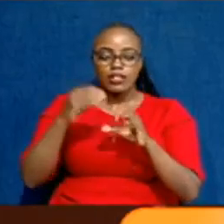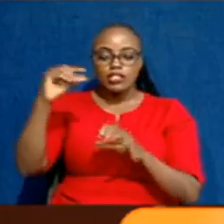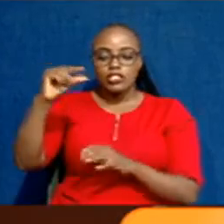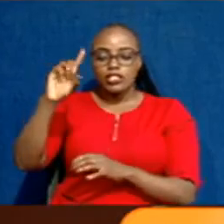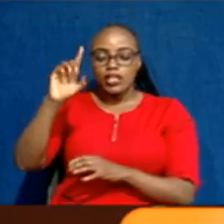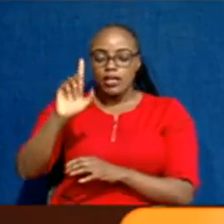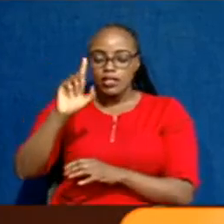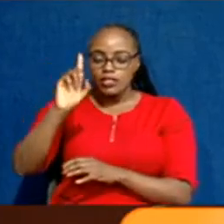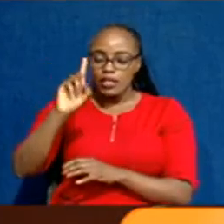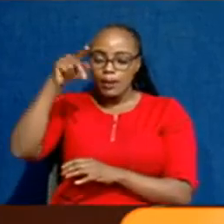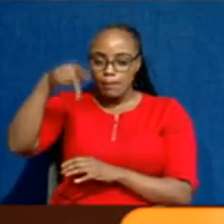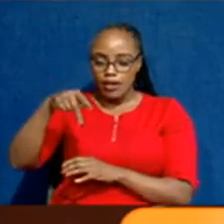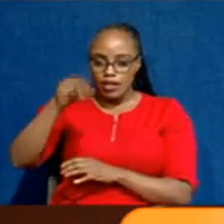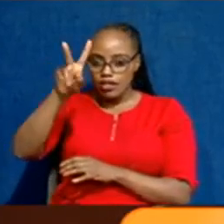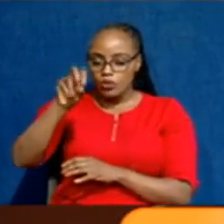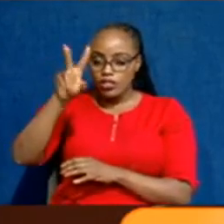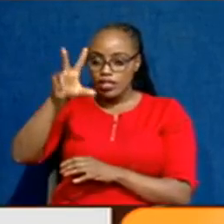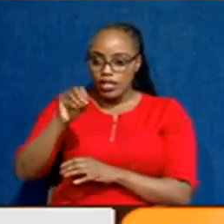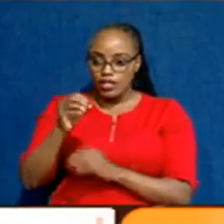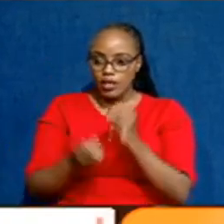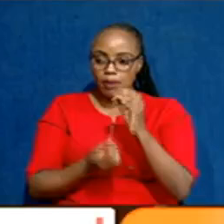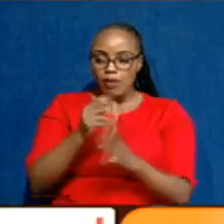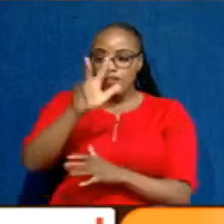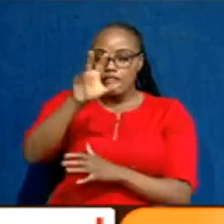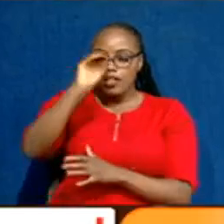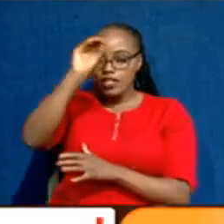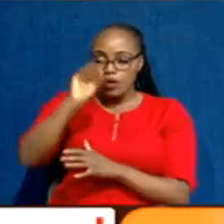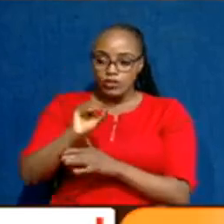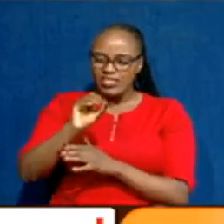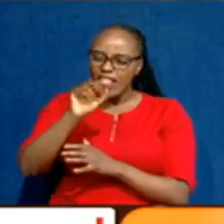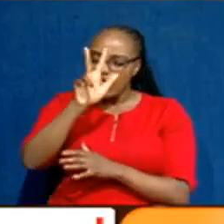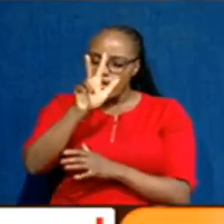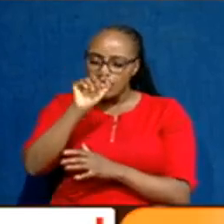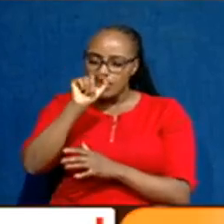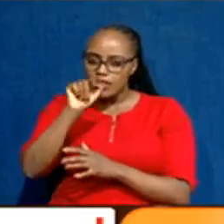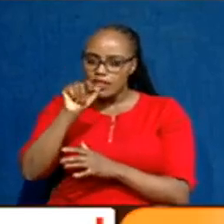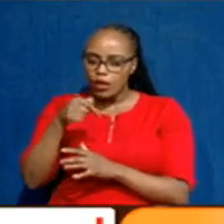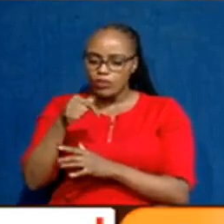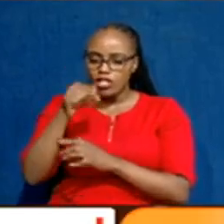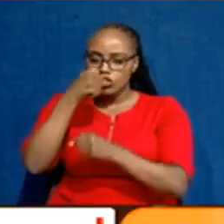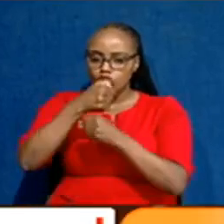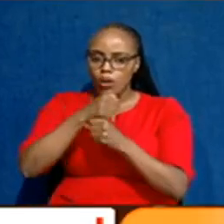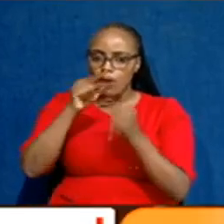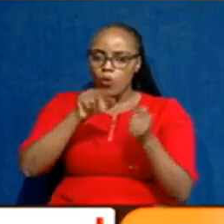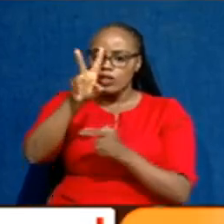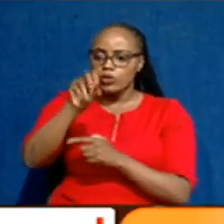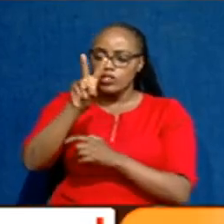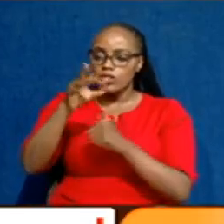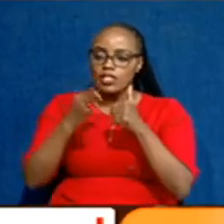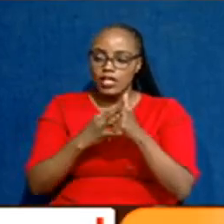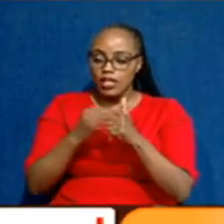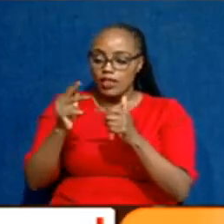by 2030, potentially create about 30,000 jobs by 2028. And so that places